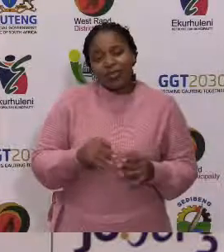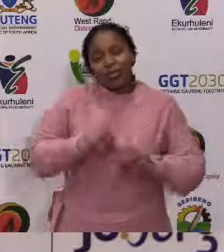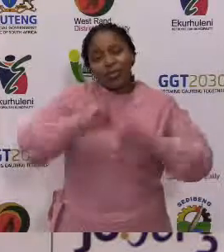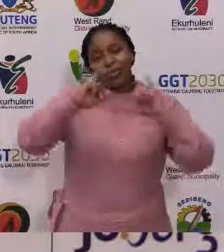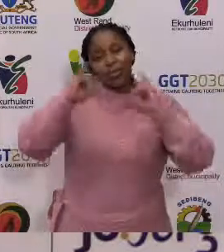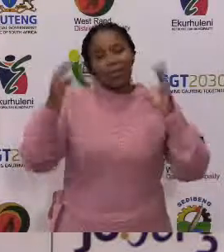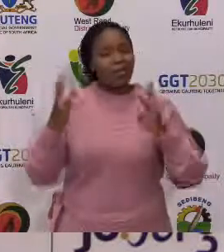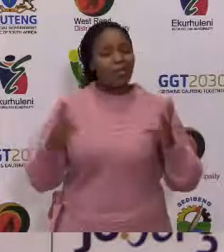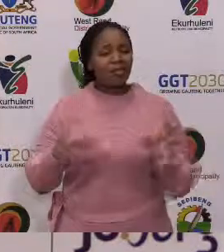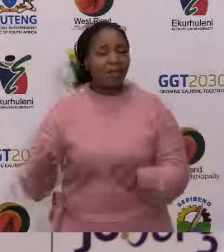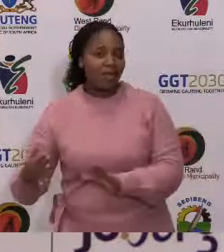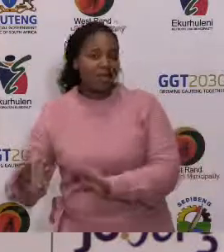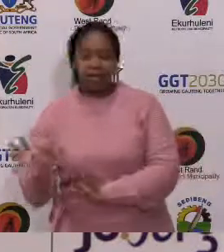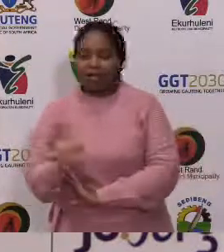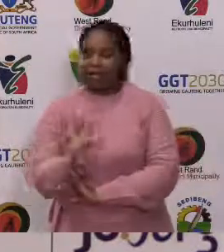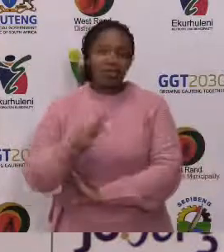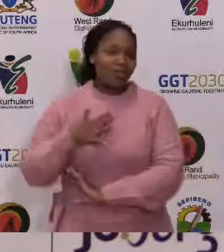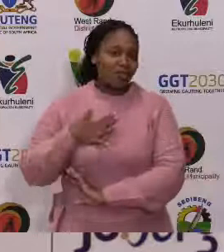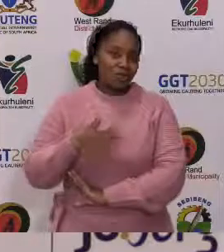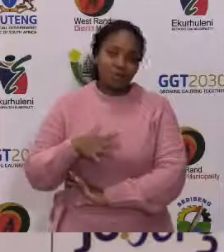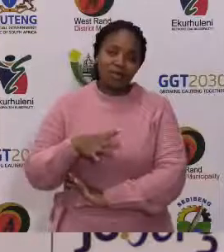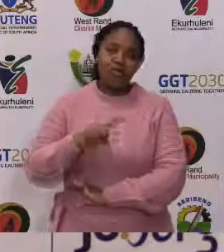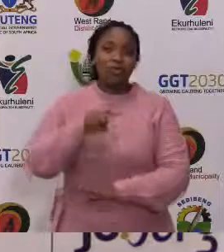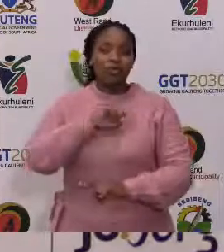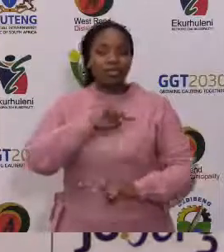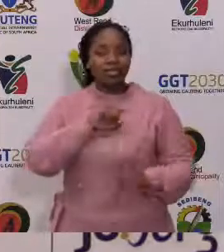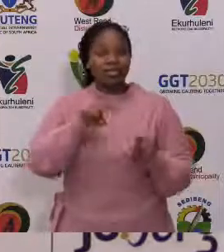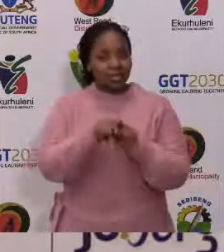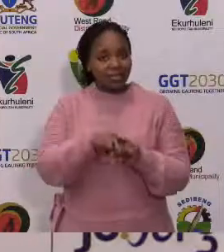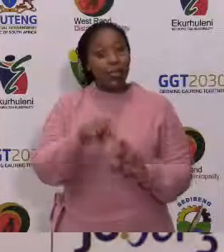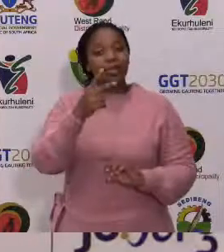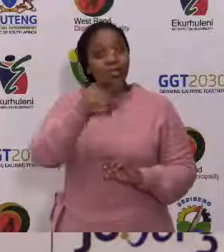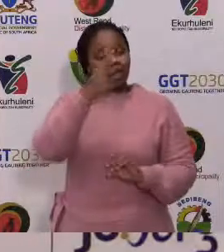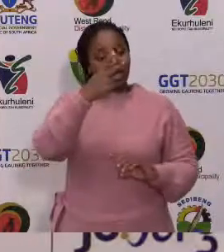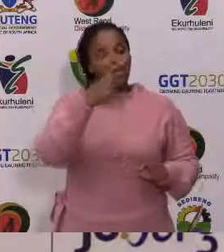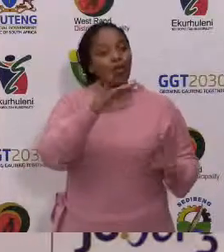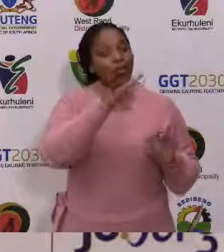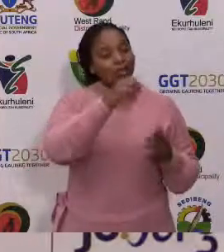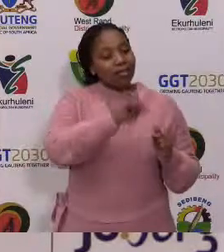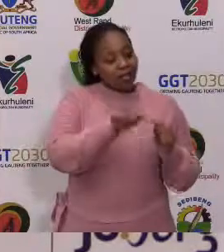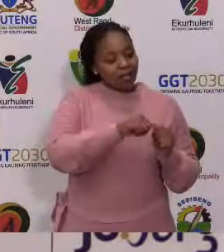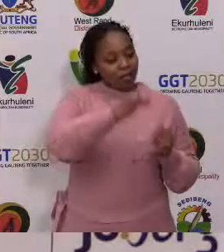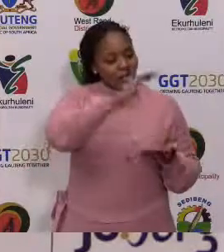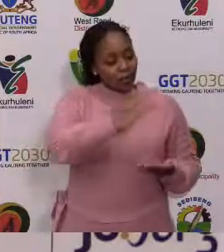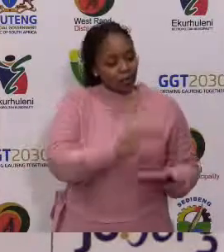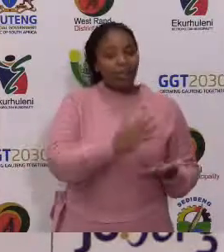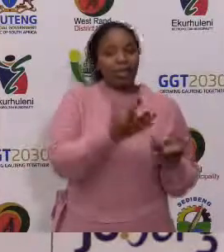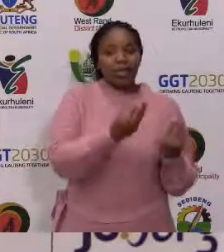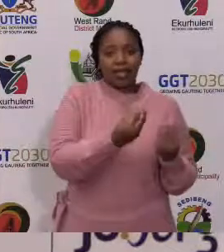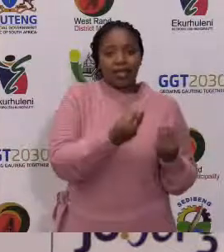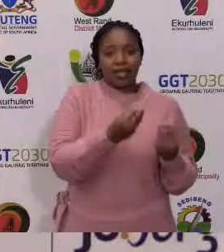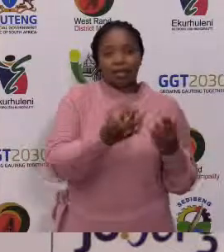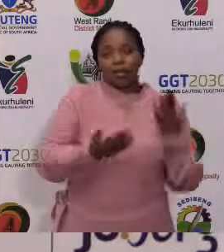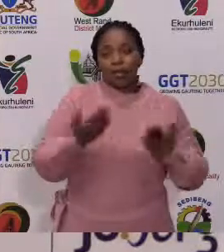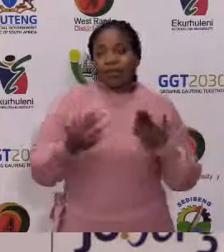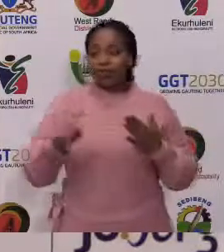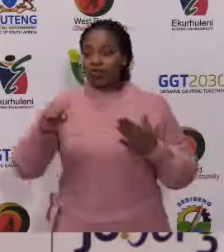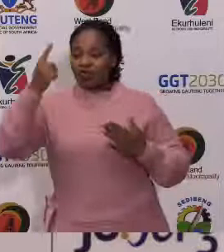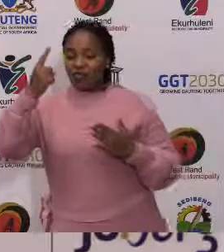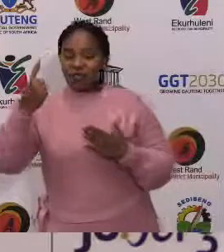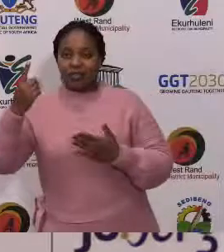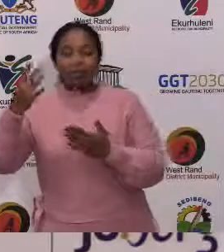second wave, which was less severe than the first wave. It is only possible